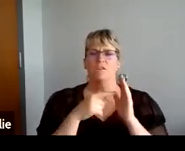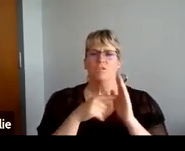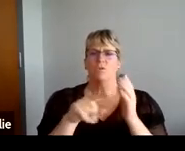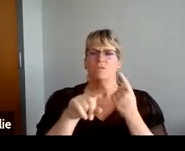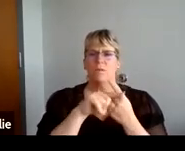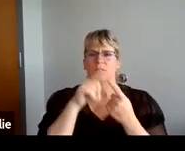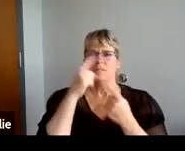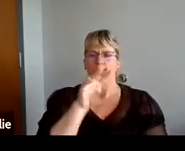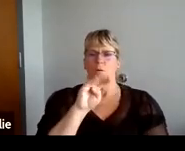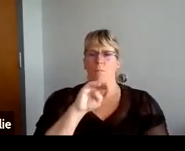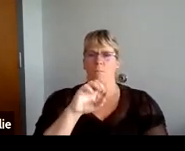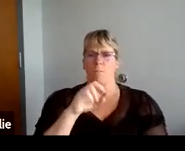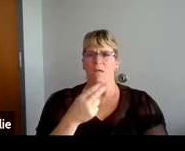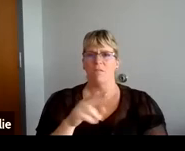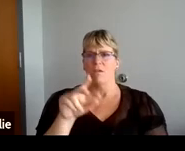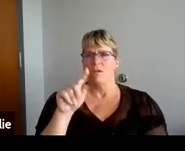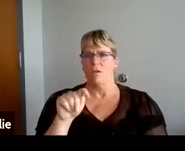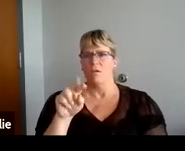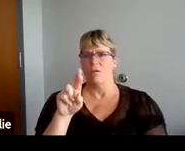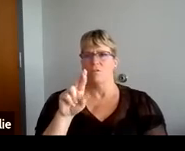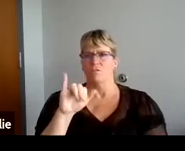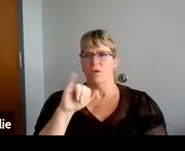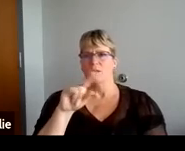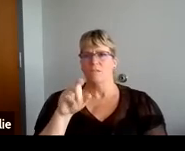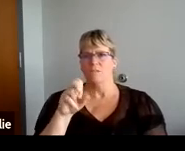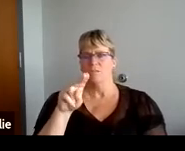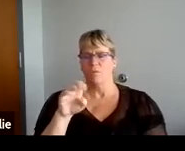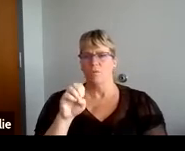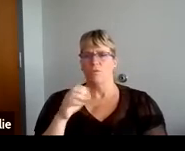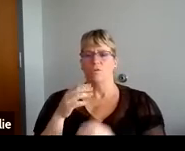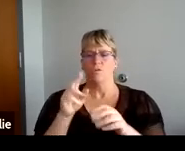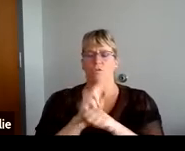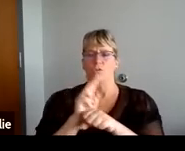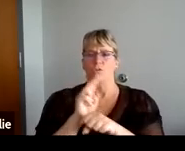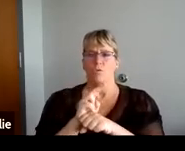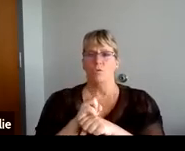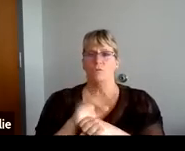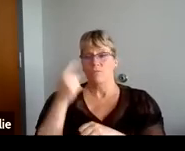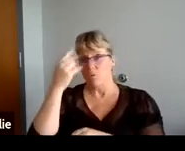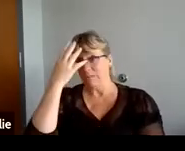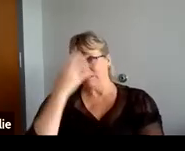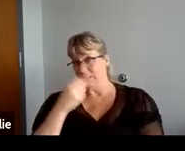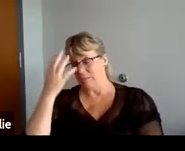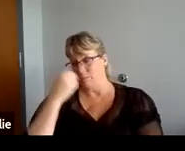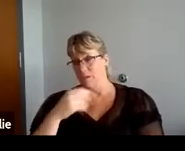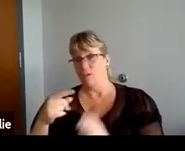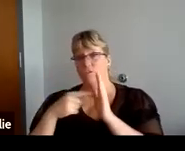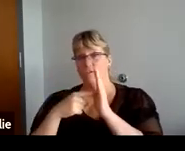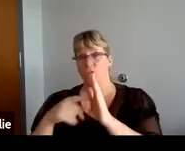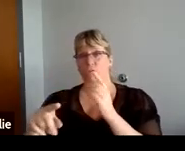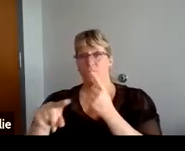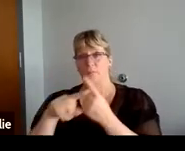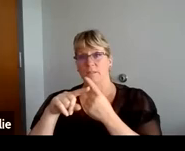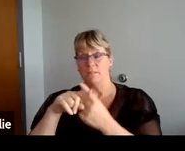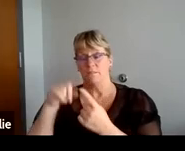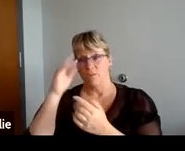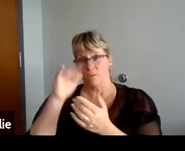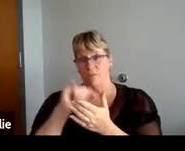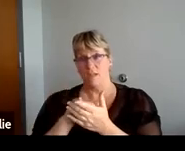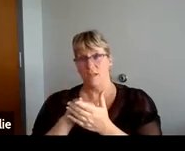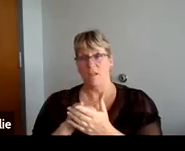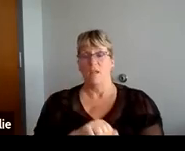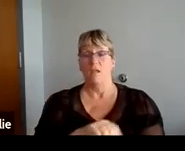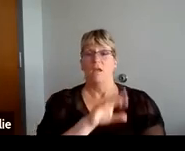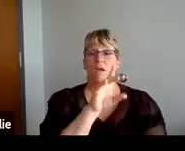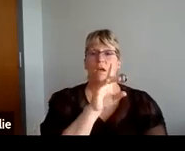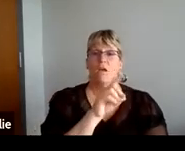whereas trazodone, frequently used off-label sleep aid, may show positive for benzodiazepines. Drugs like